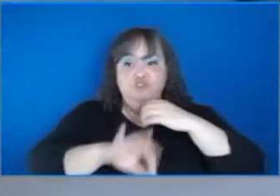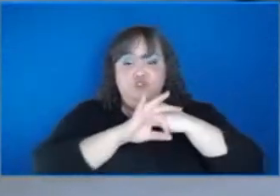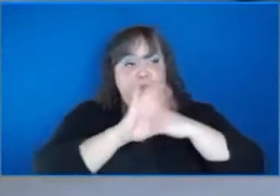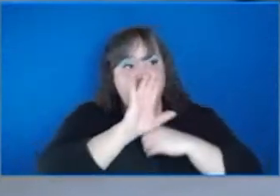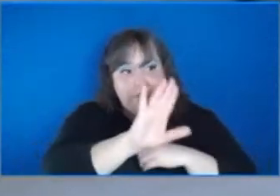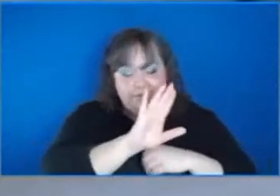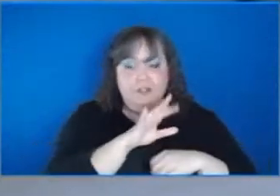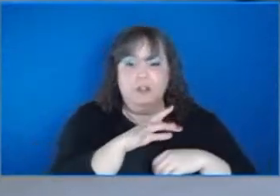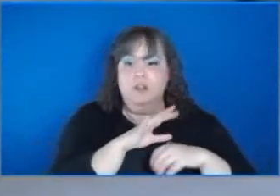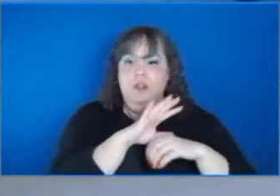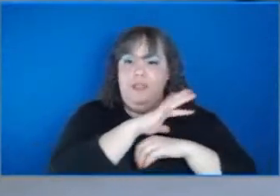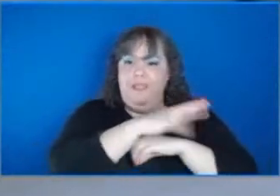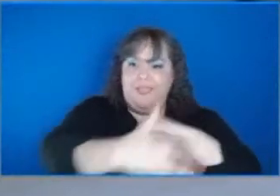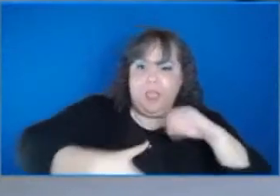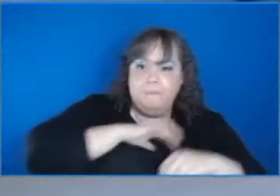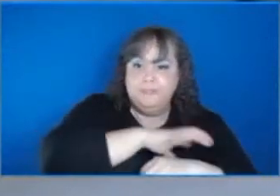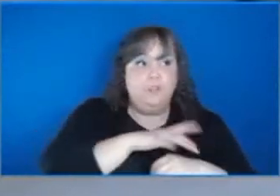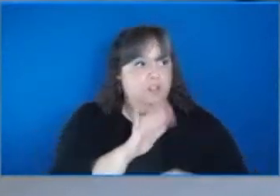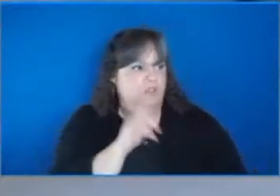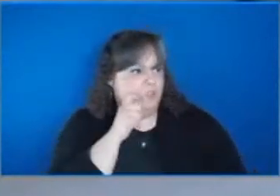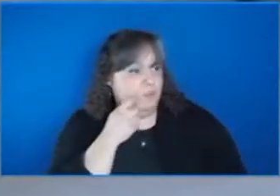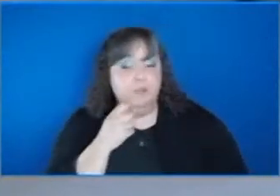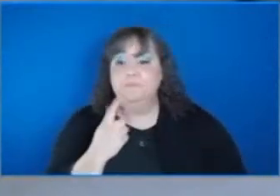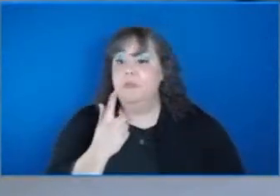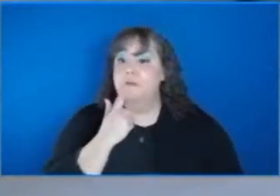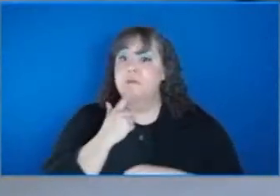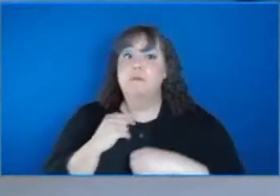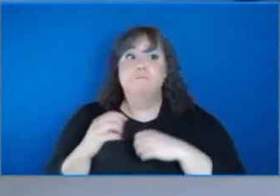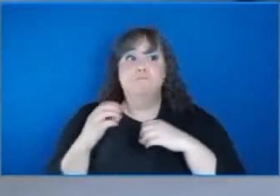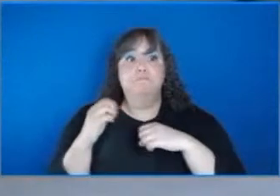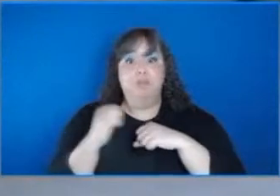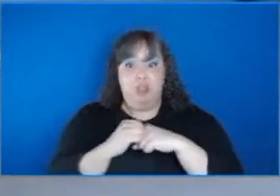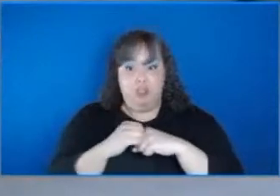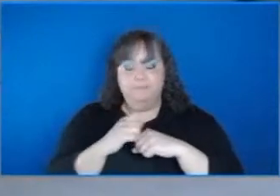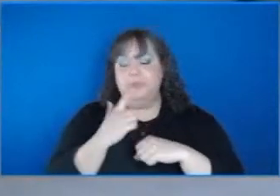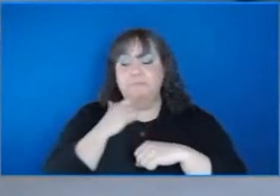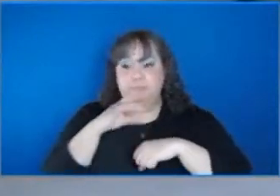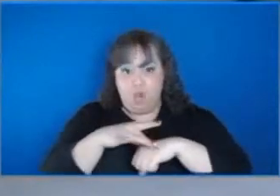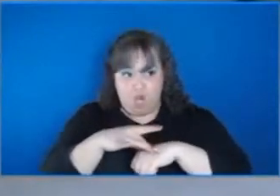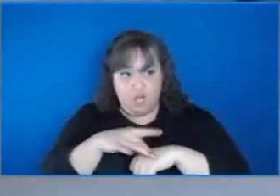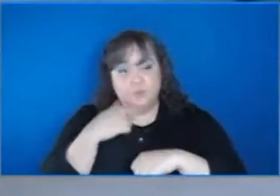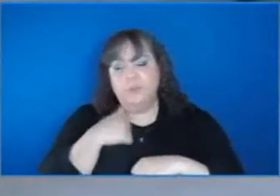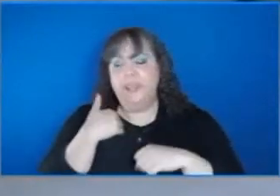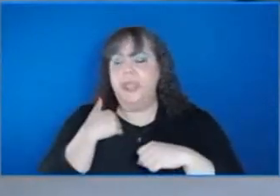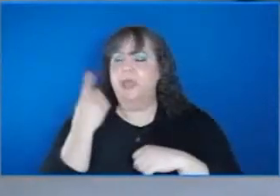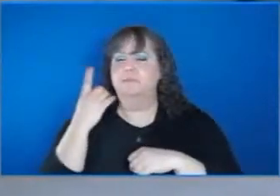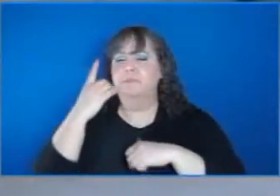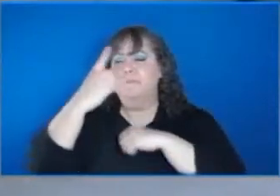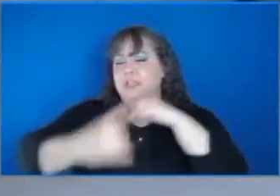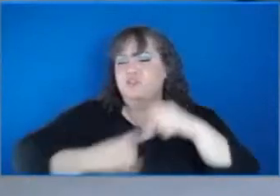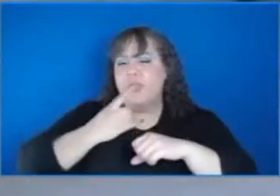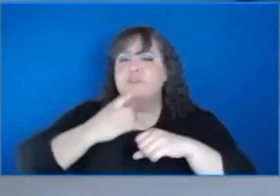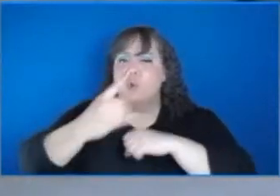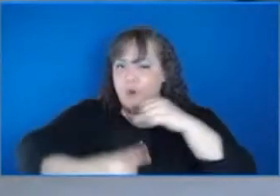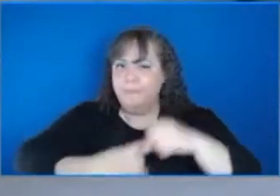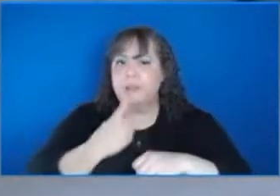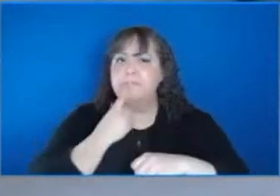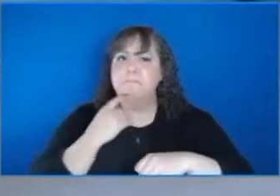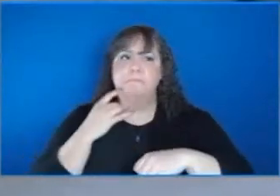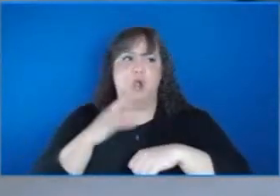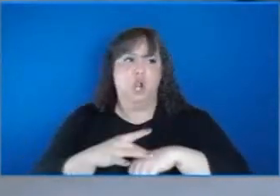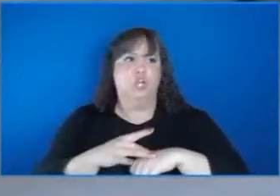cool. On Mars, where we've been having spacecraft that orbit at Mars for decades